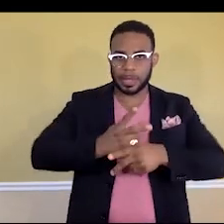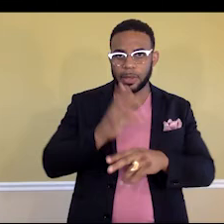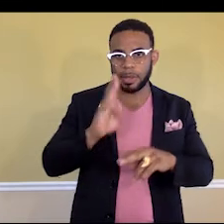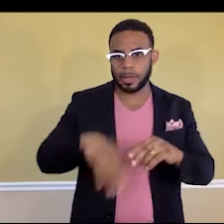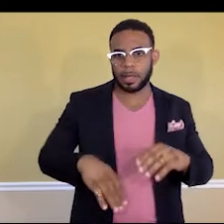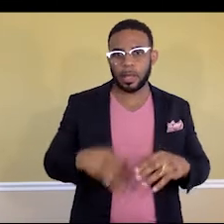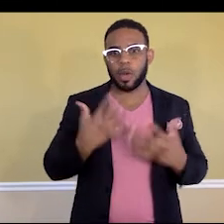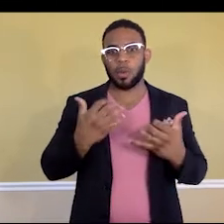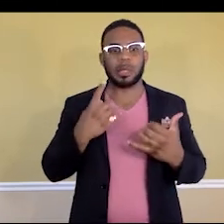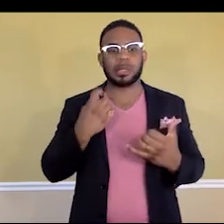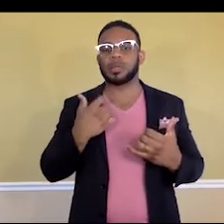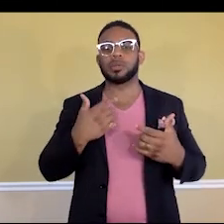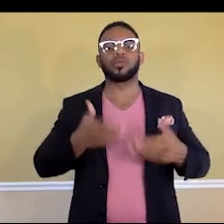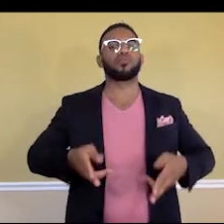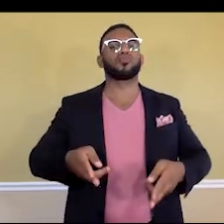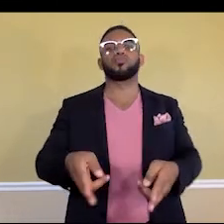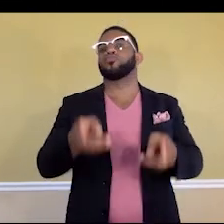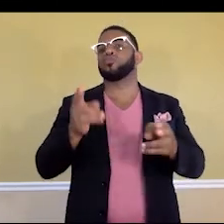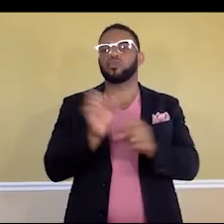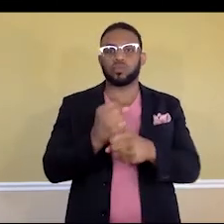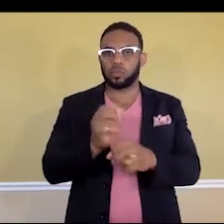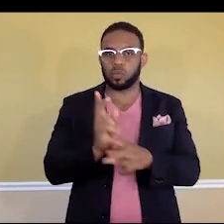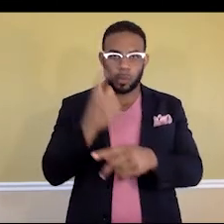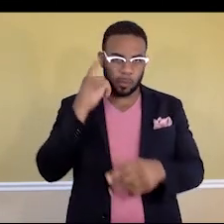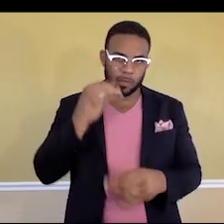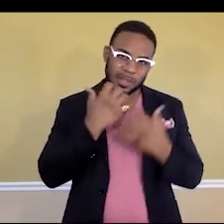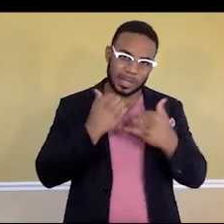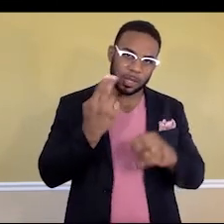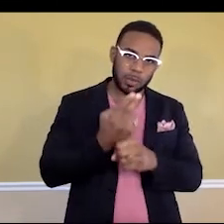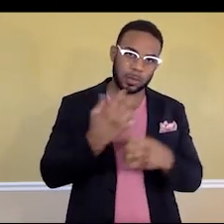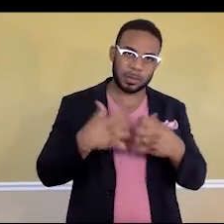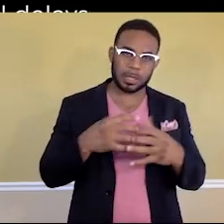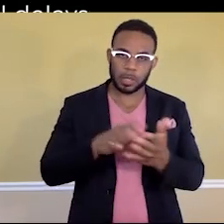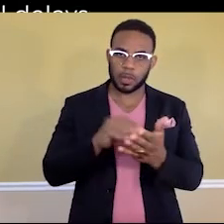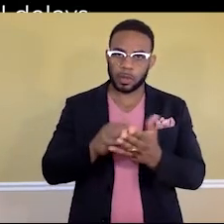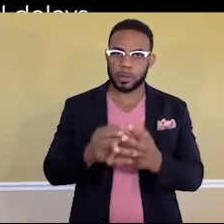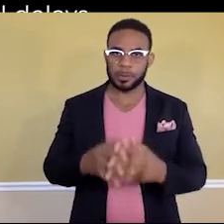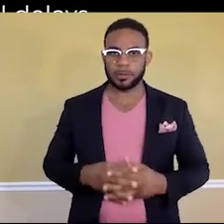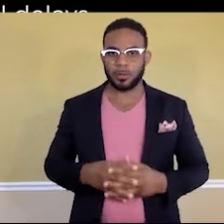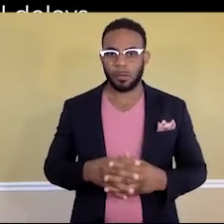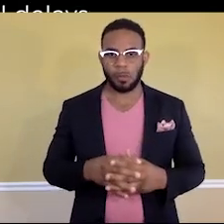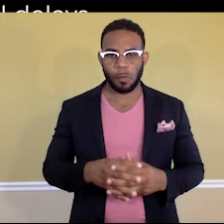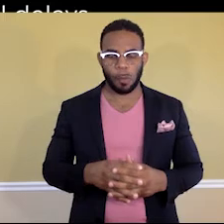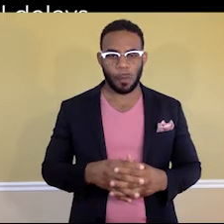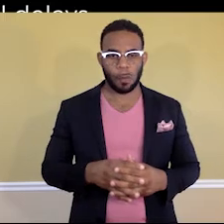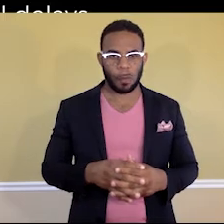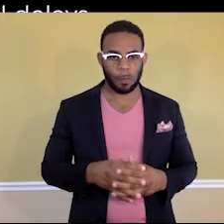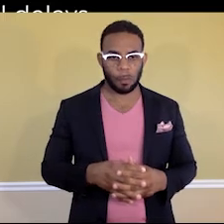than wanting to just rush in and create products for the sake of using machine learning.